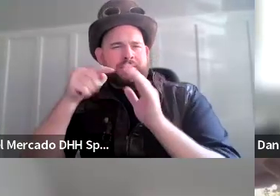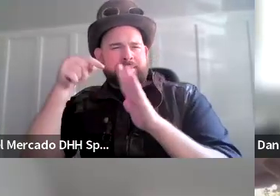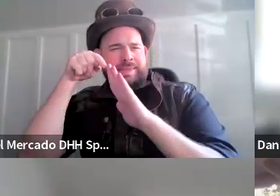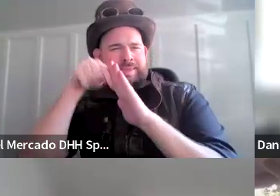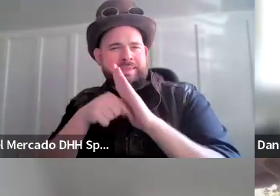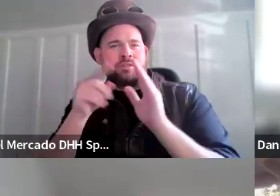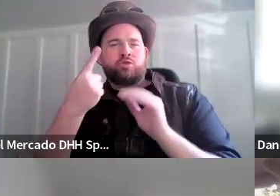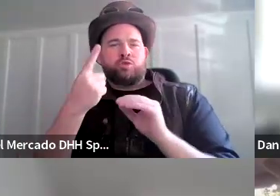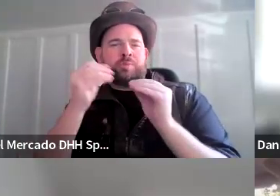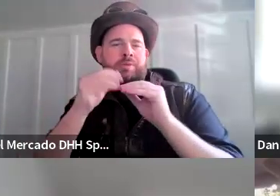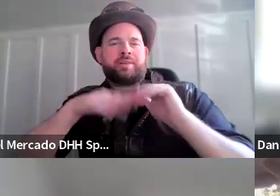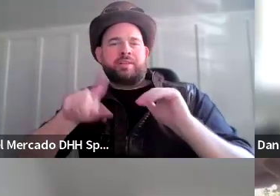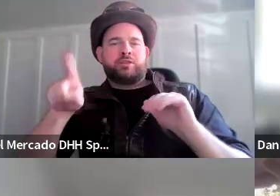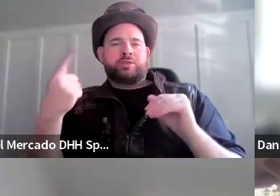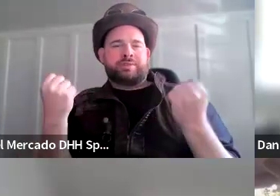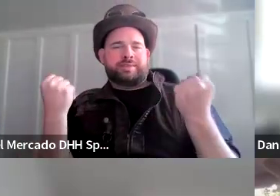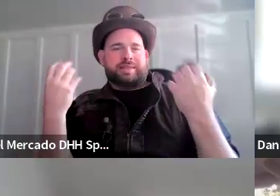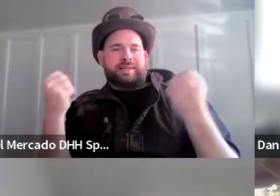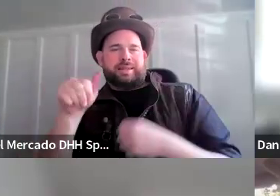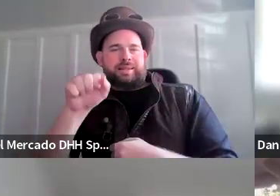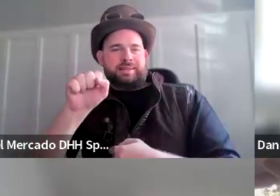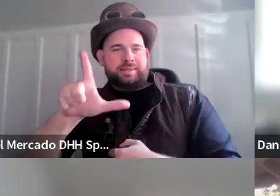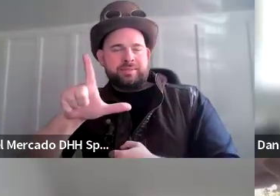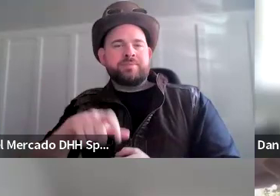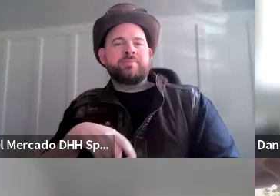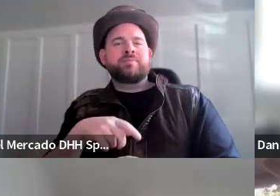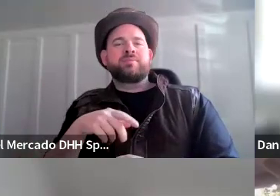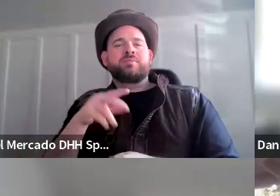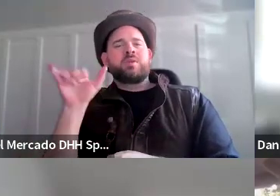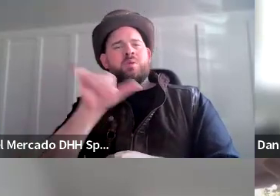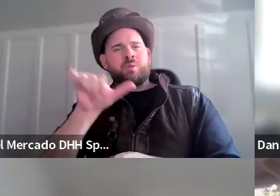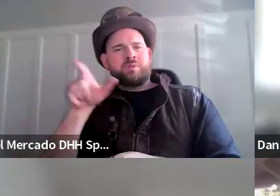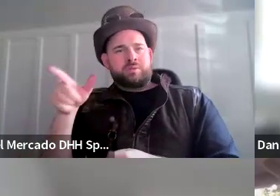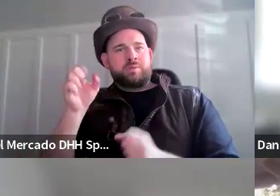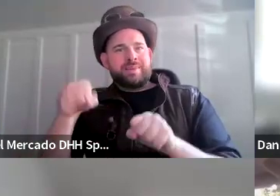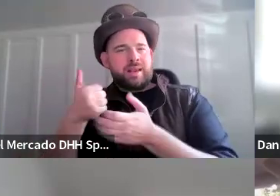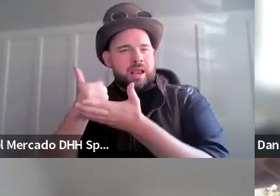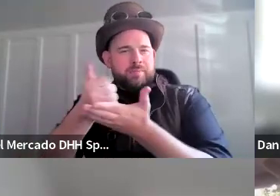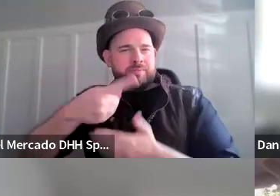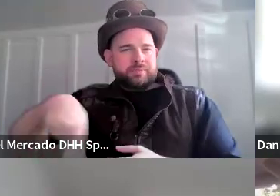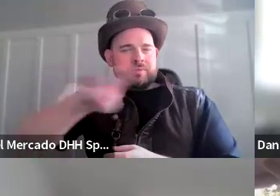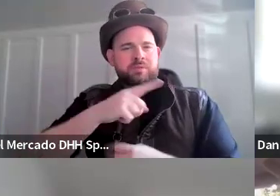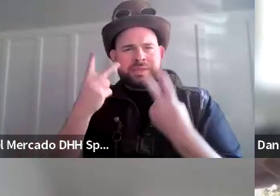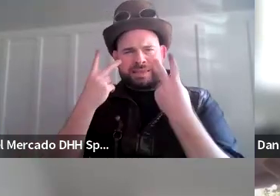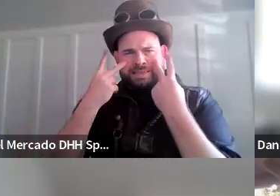history. And it'll really go more in depth than just basic sign language.